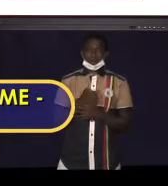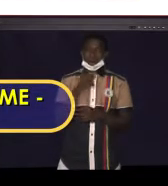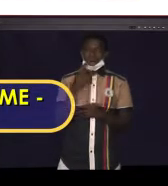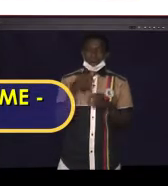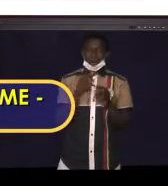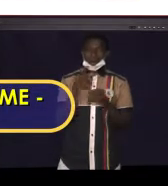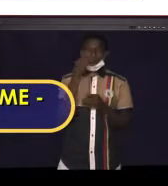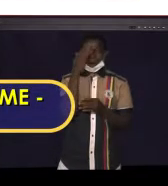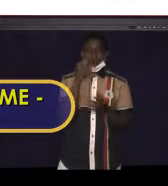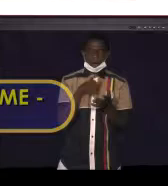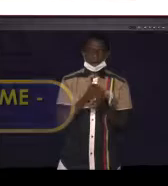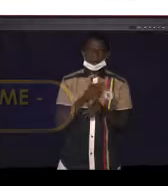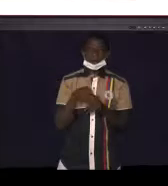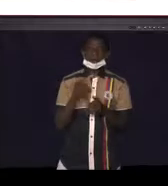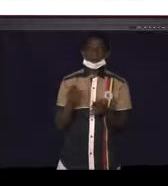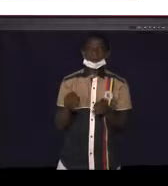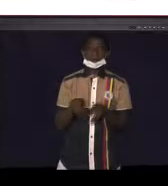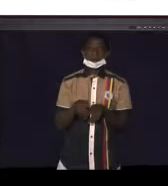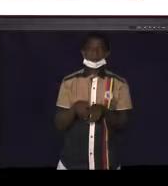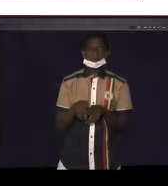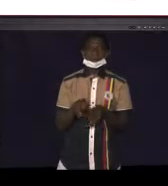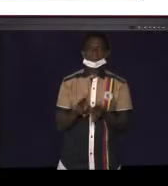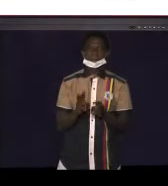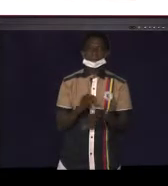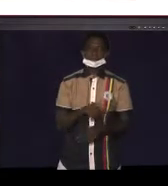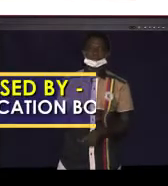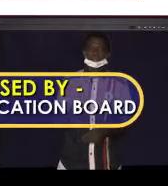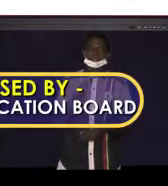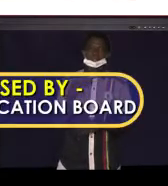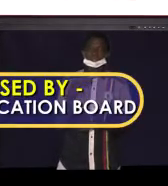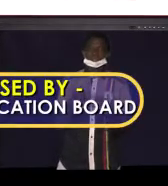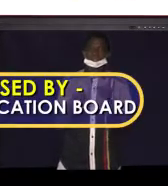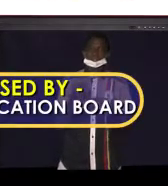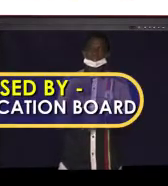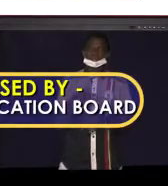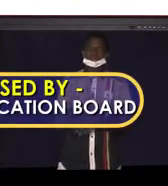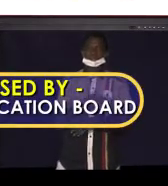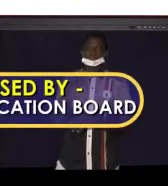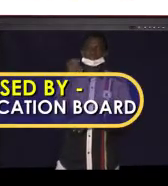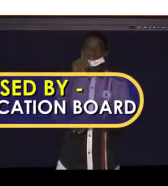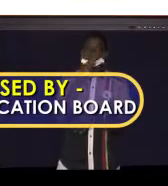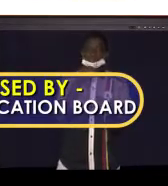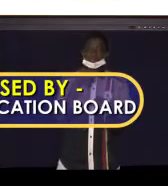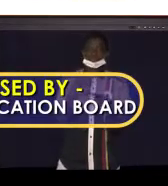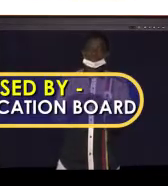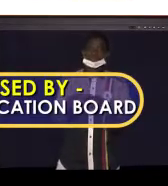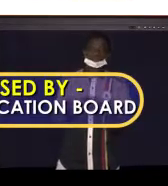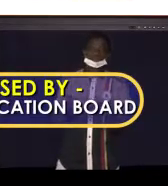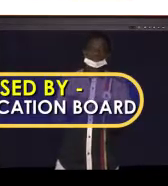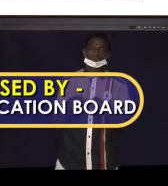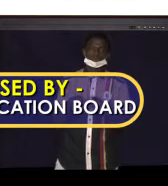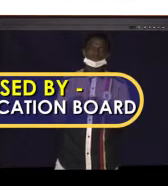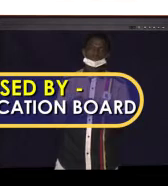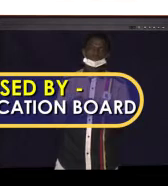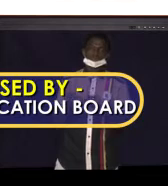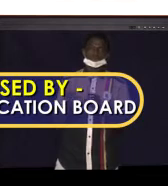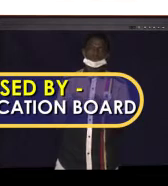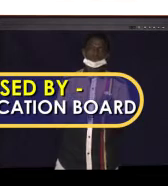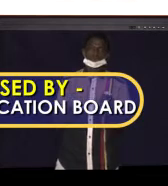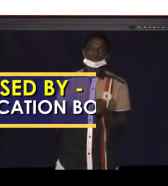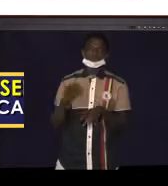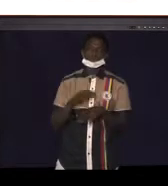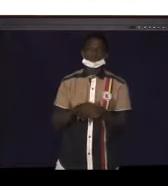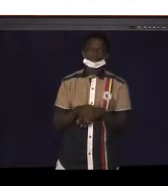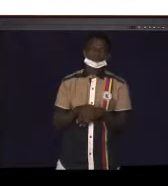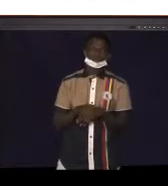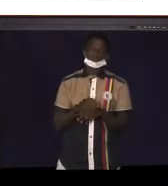division. Not the way you know it, but still the same operation. By the end of the lesson, you should be able to perform addition operations on capacity